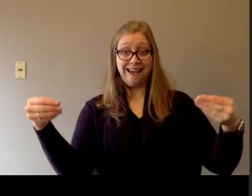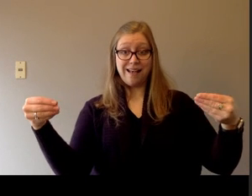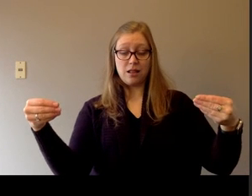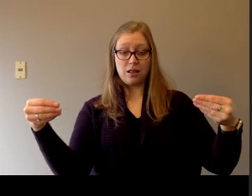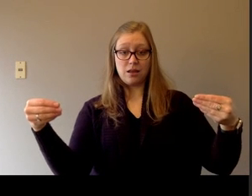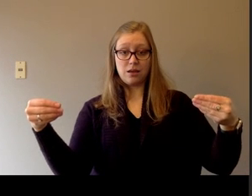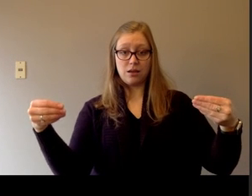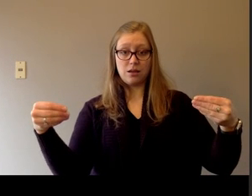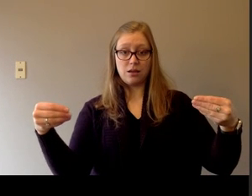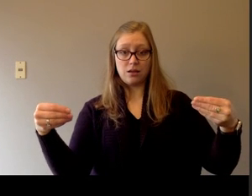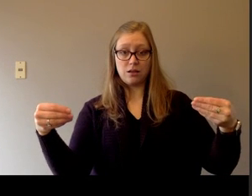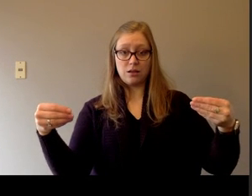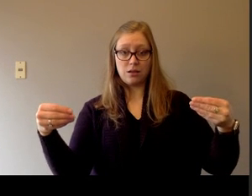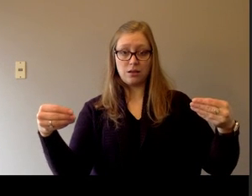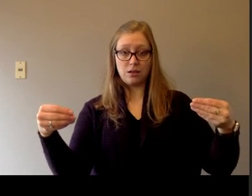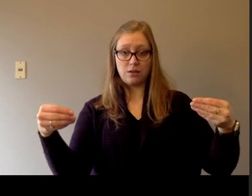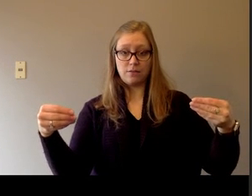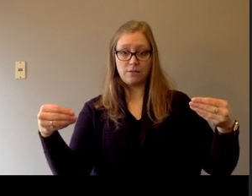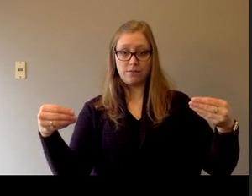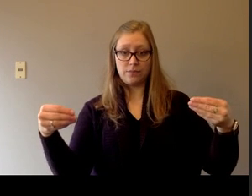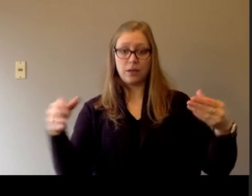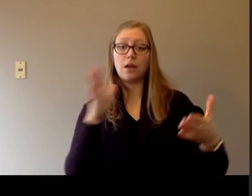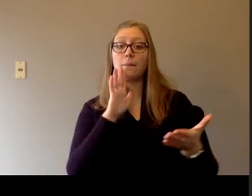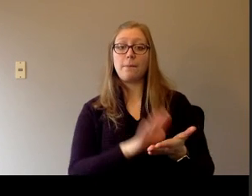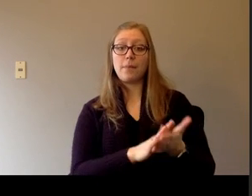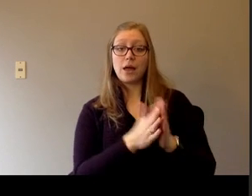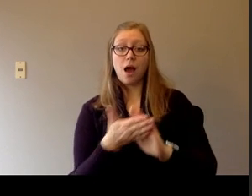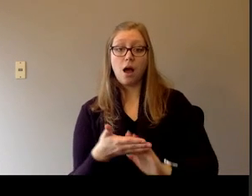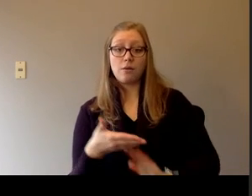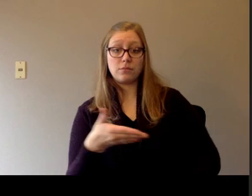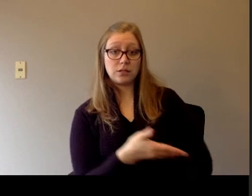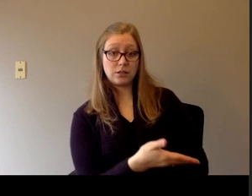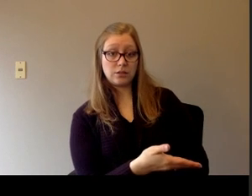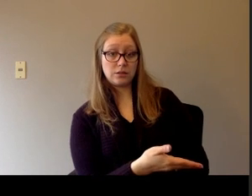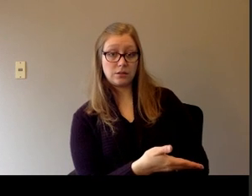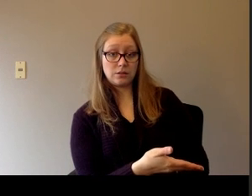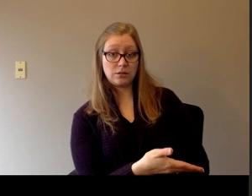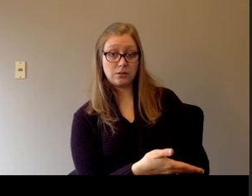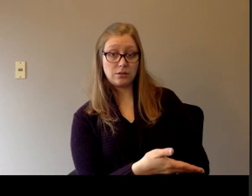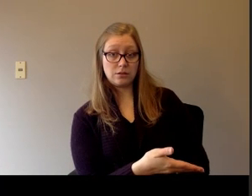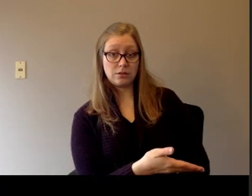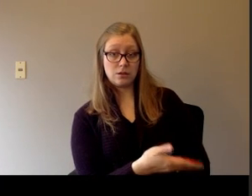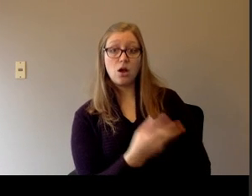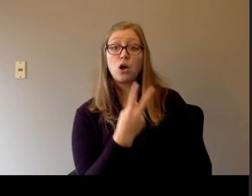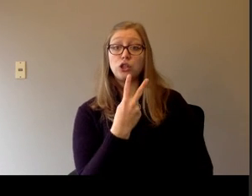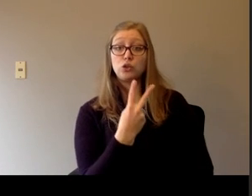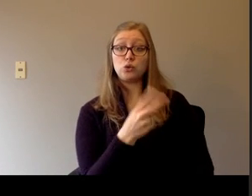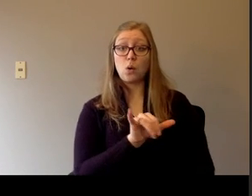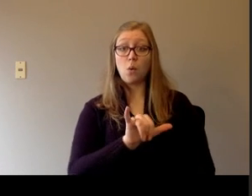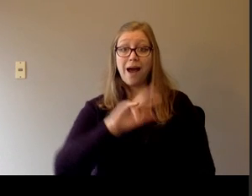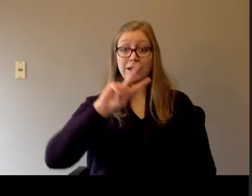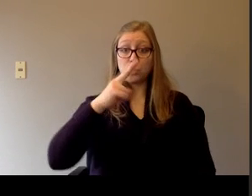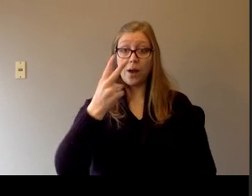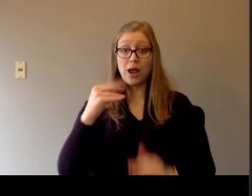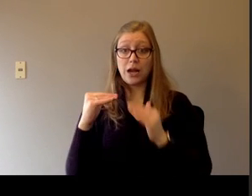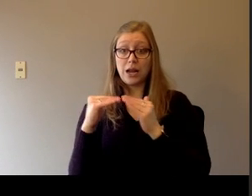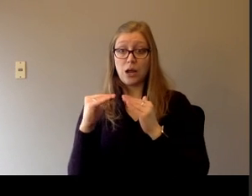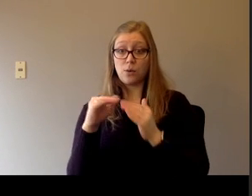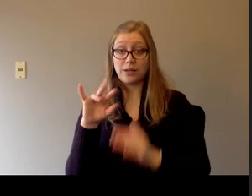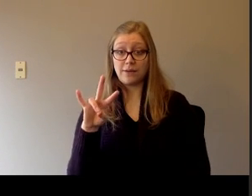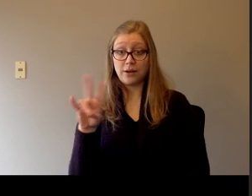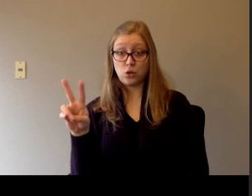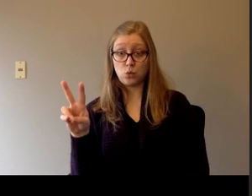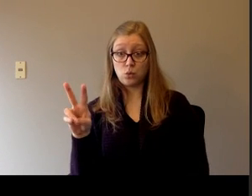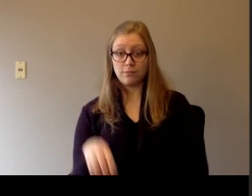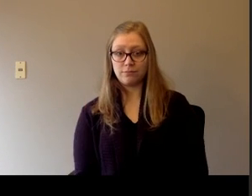have 2y squared is going to be equal to 72. I'm